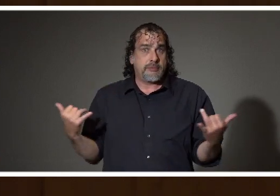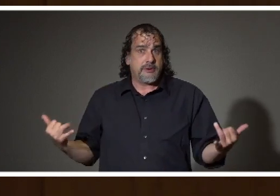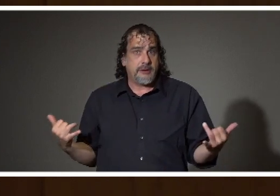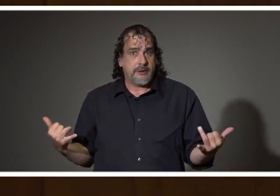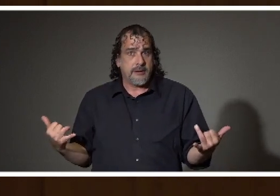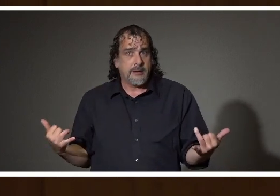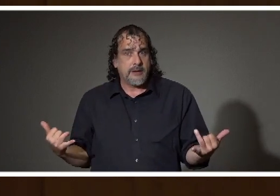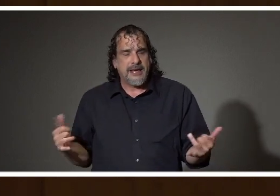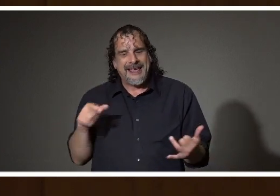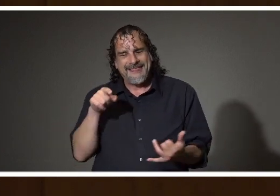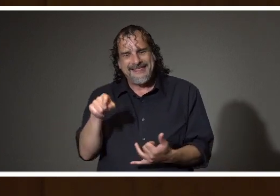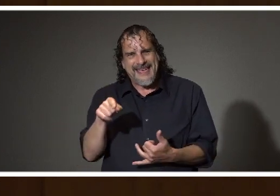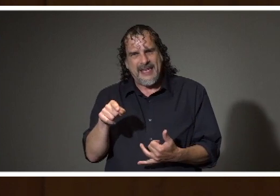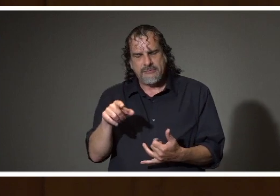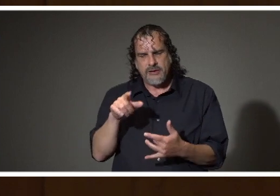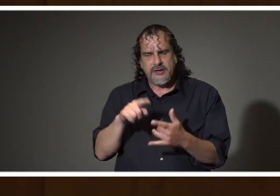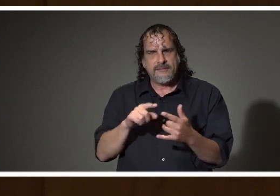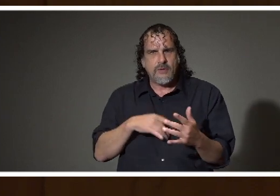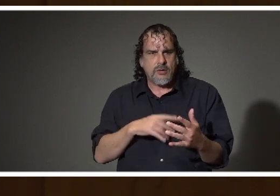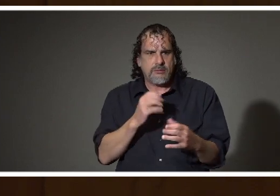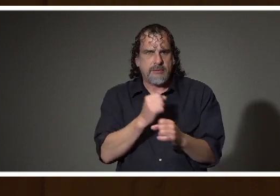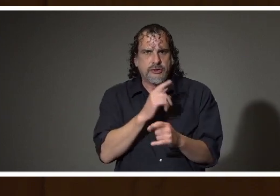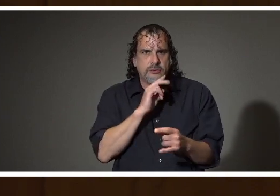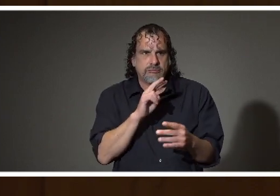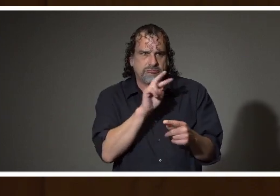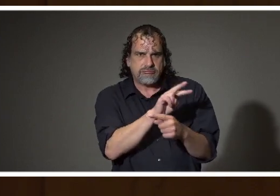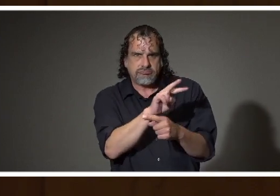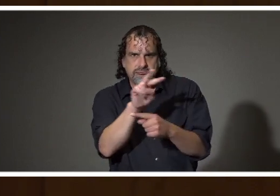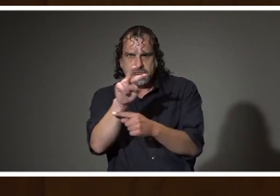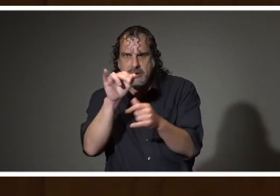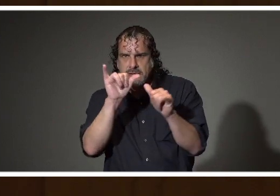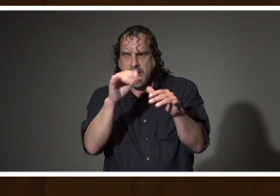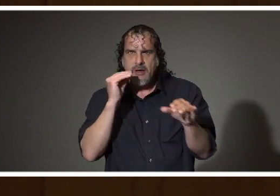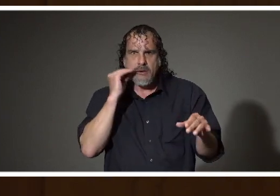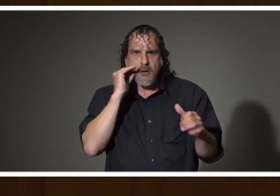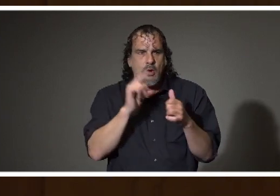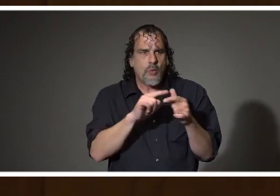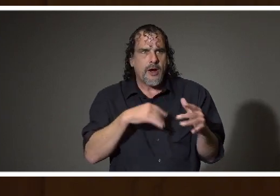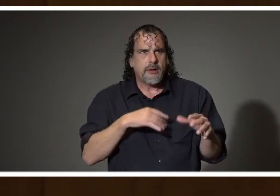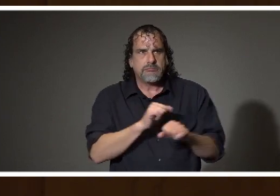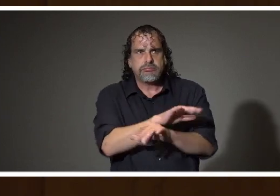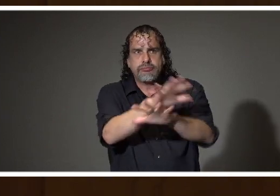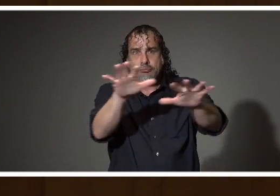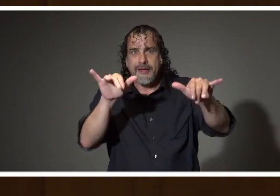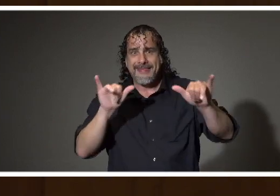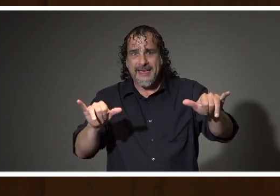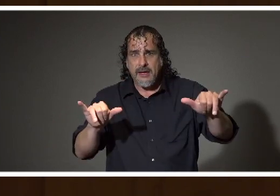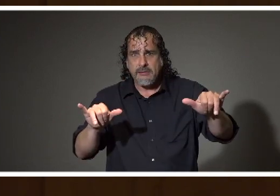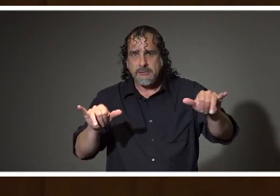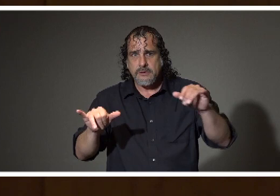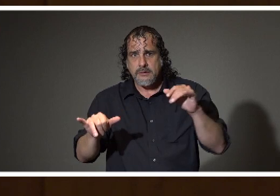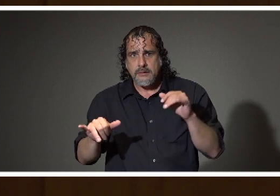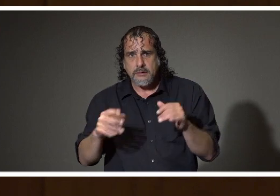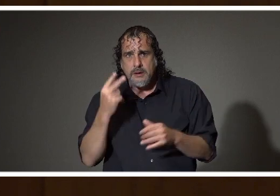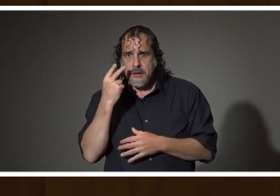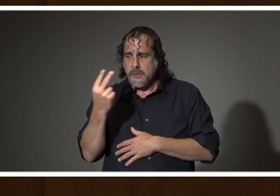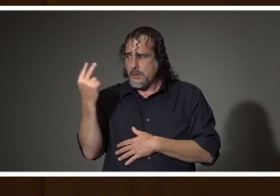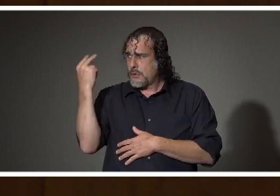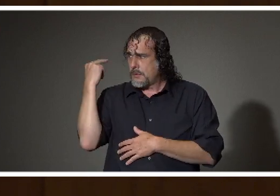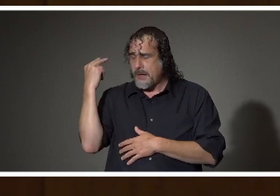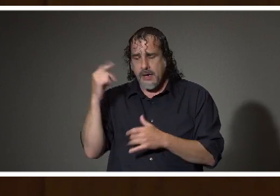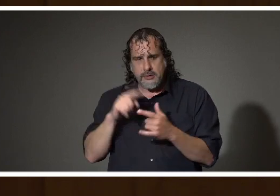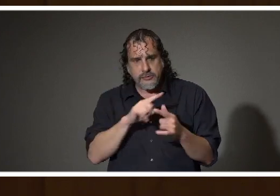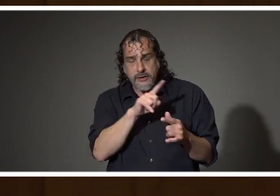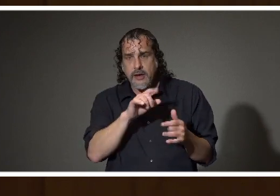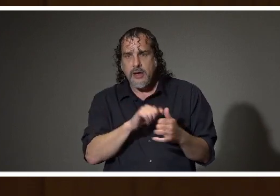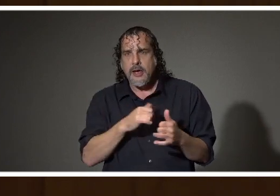advised really more for surveillance purposes to understand what the epidemic was like in retrospect. and then also perhaps to clear folks in the future for